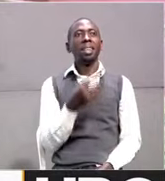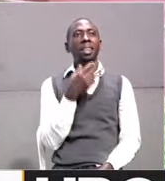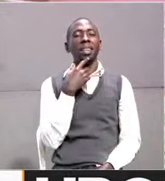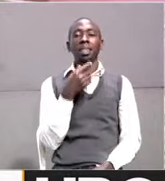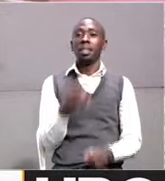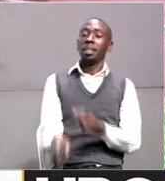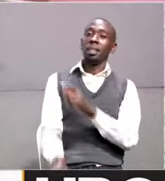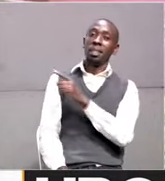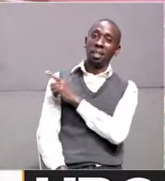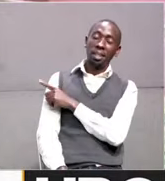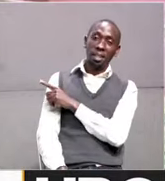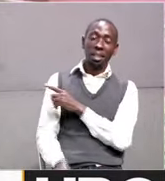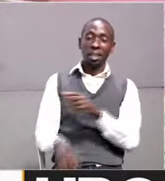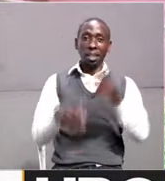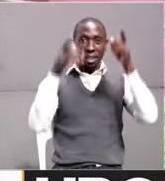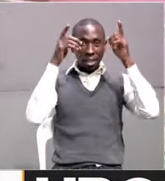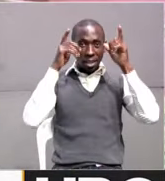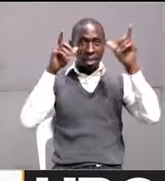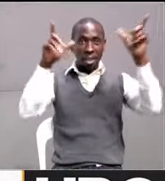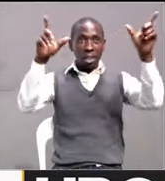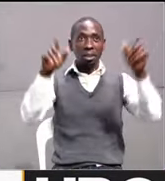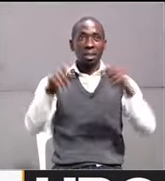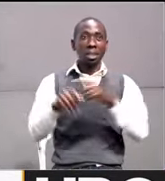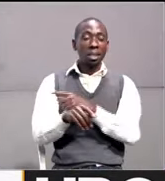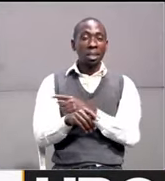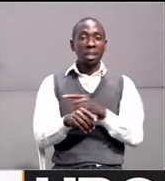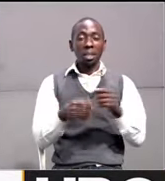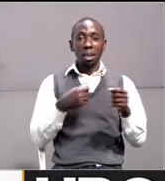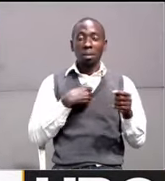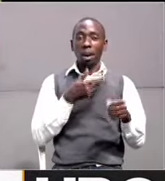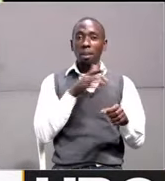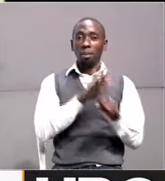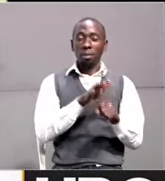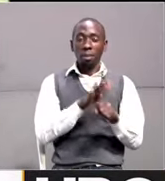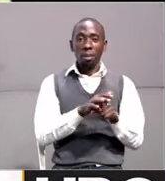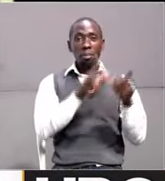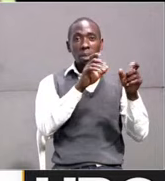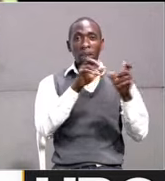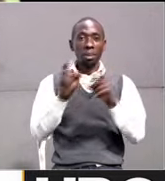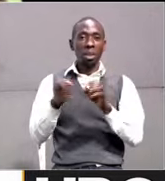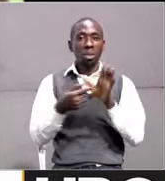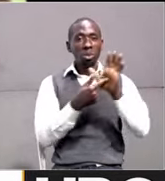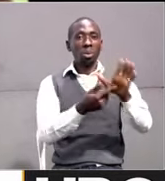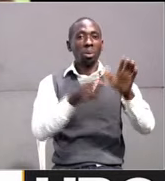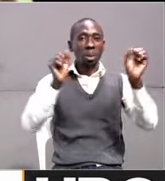Those are some of the herds. If you have got more pictures, you can show them.